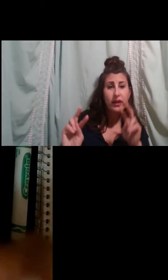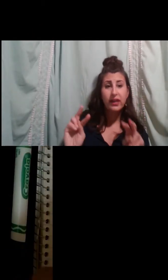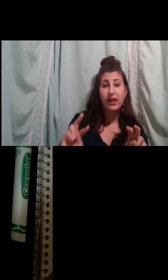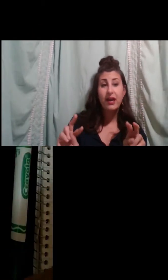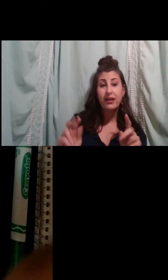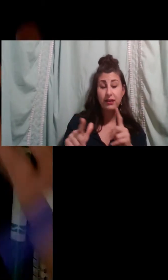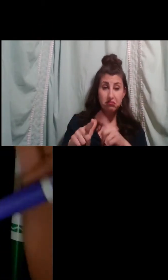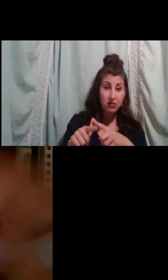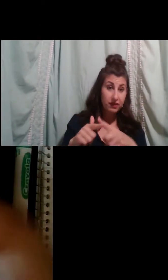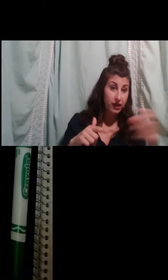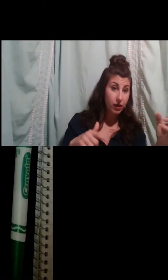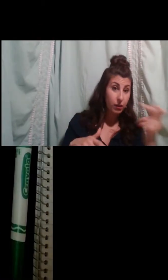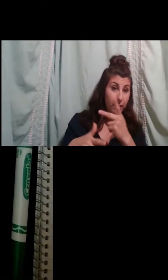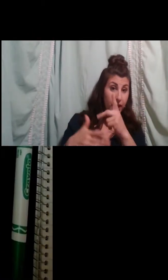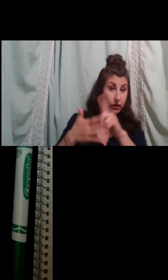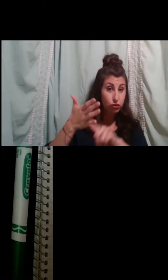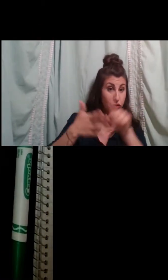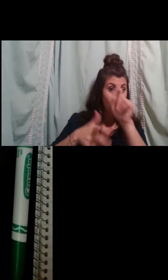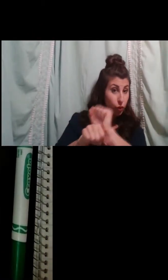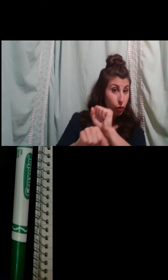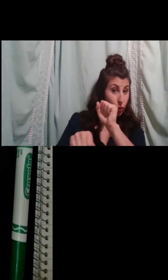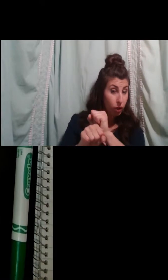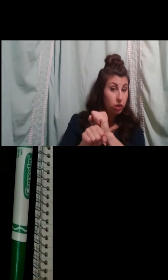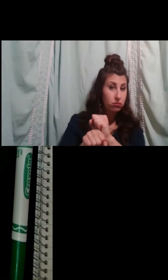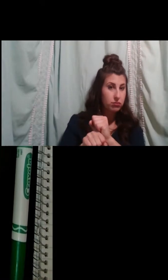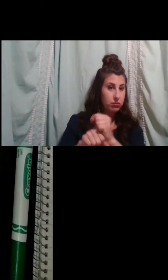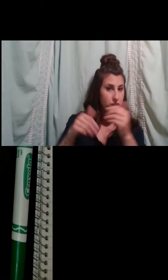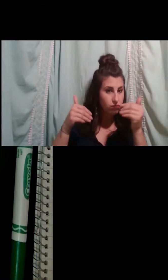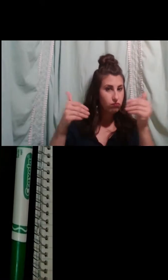it, and then come back to check your work. Go ahead.